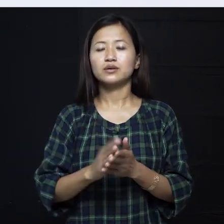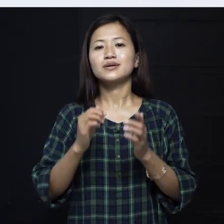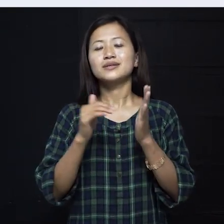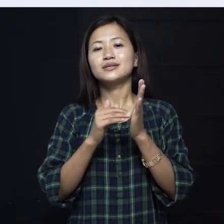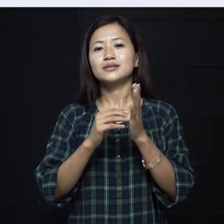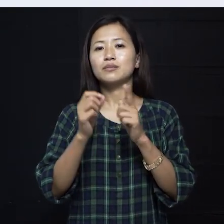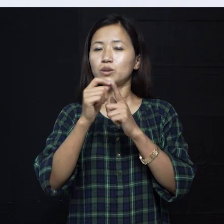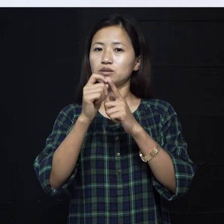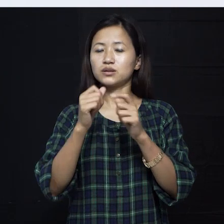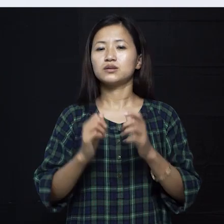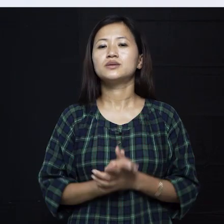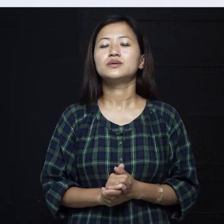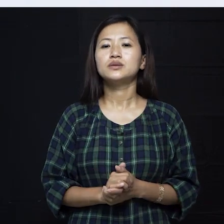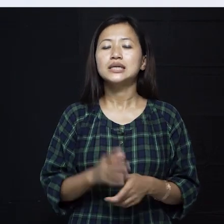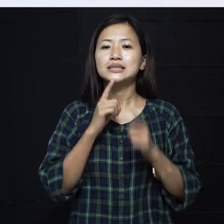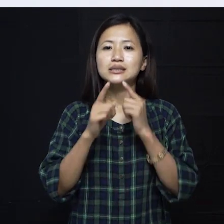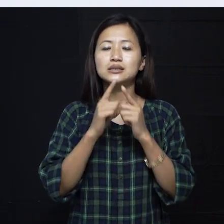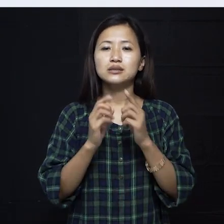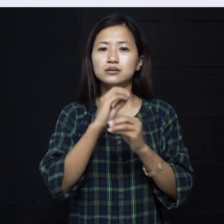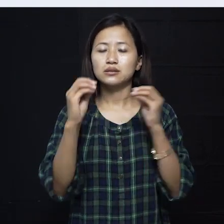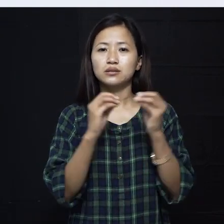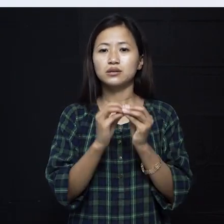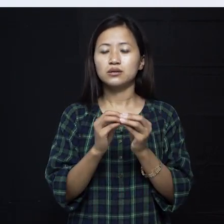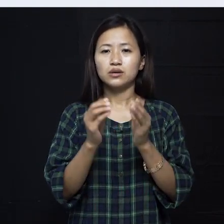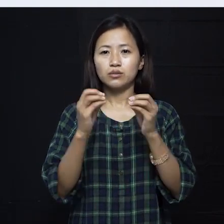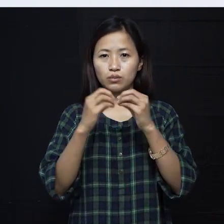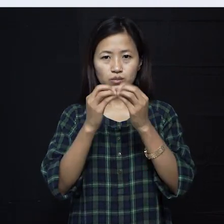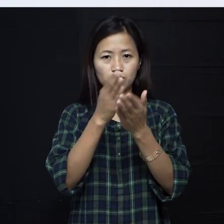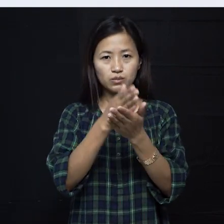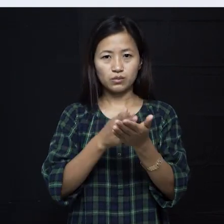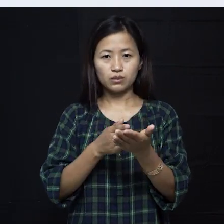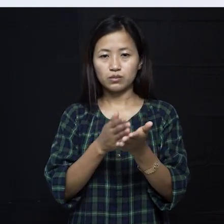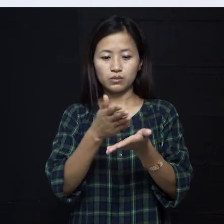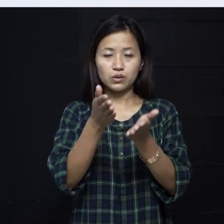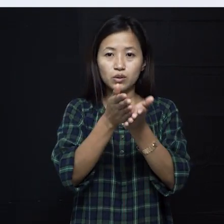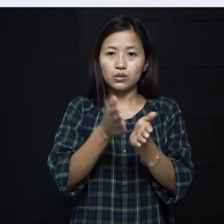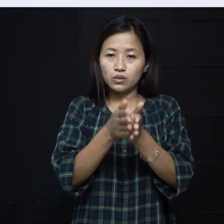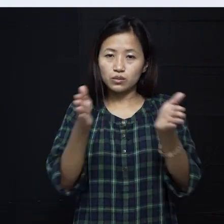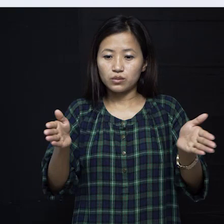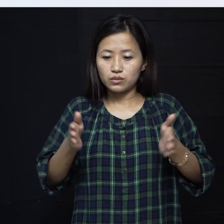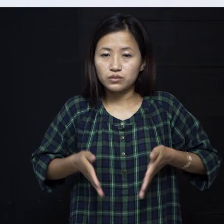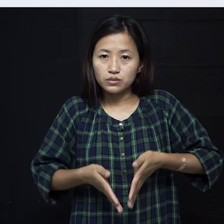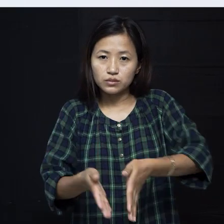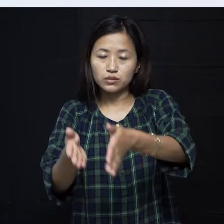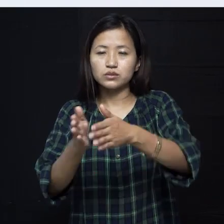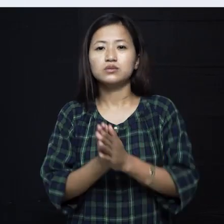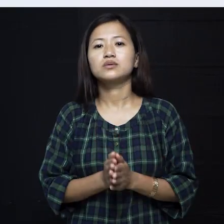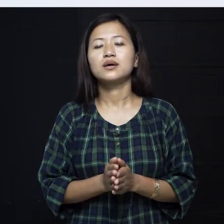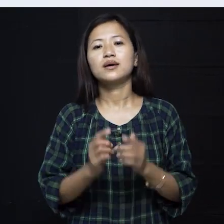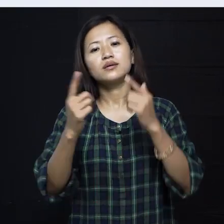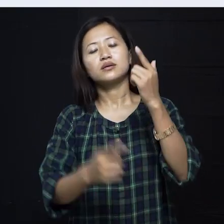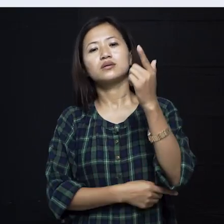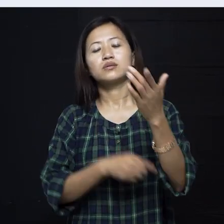Parishad. Okay, then we have also discussed about the border roads. Border roads means we are talking about those